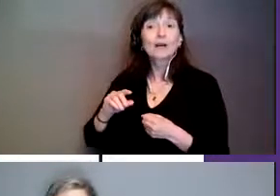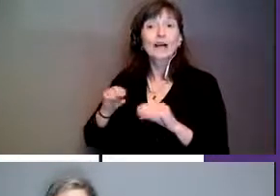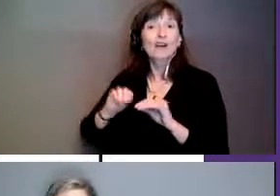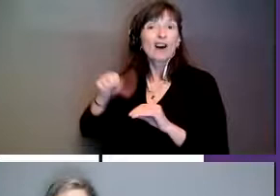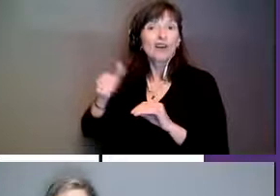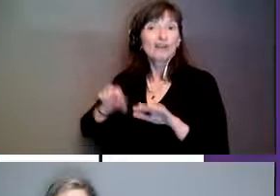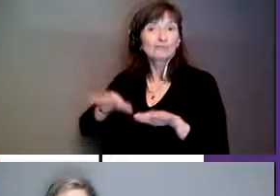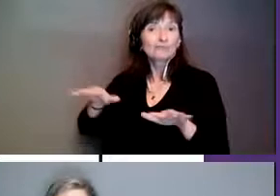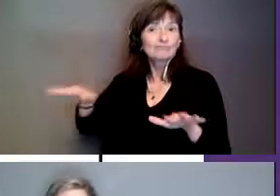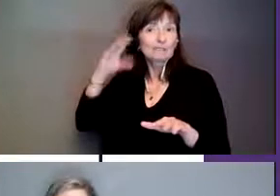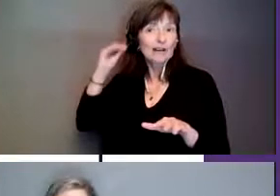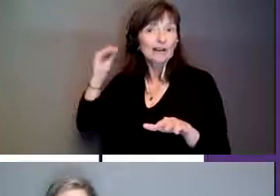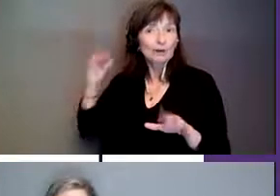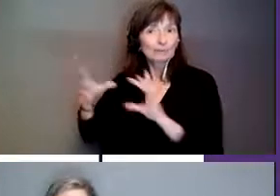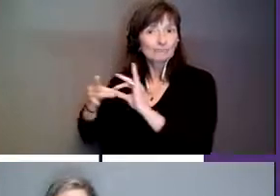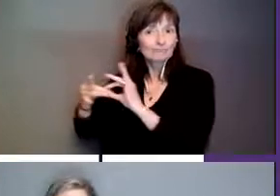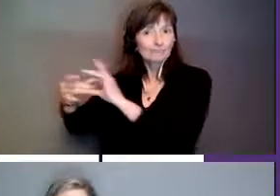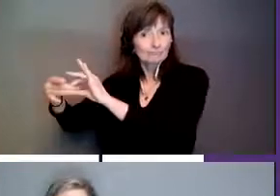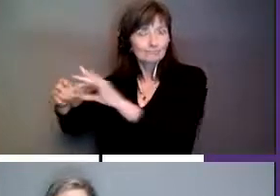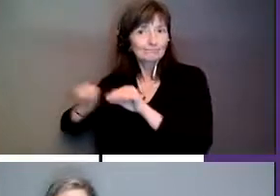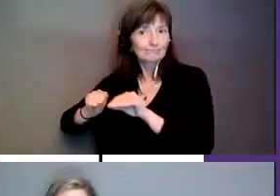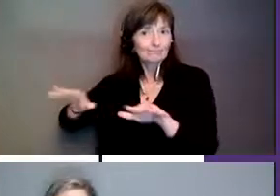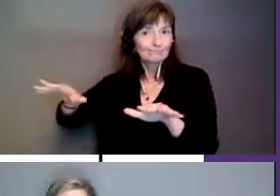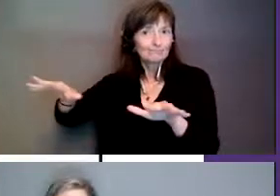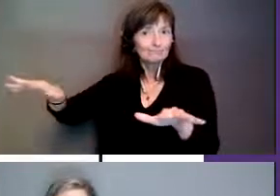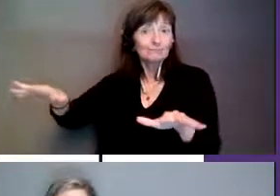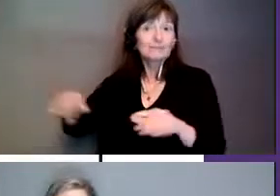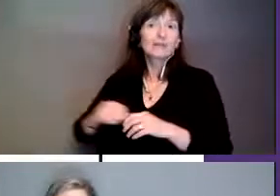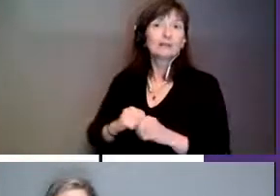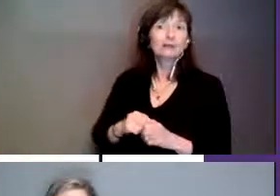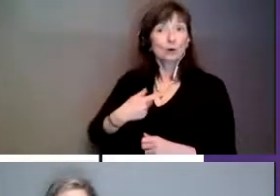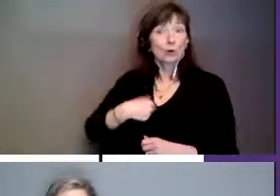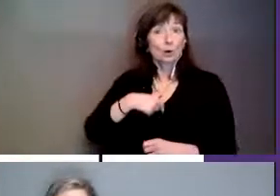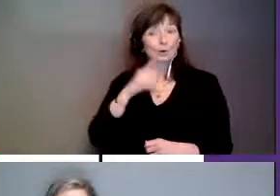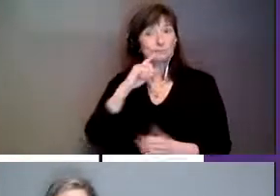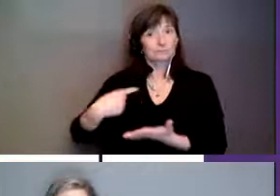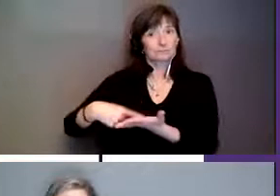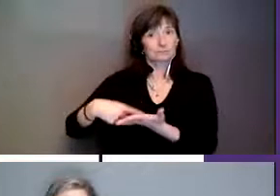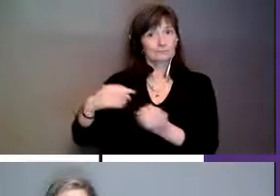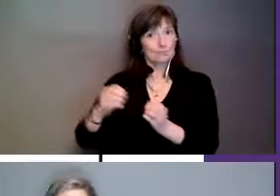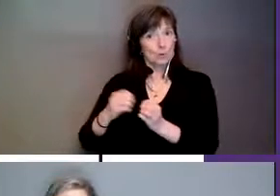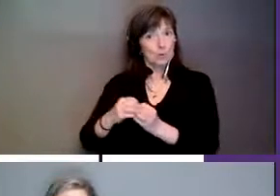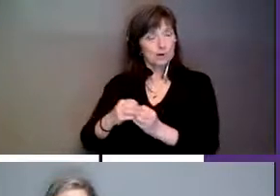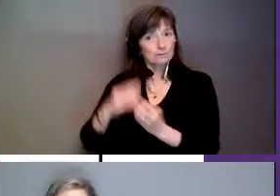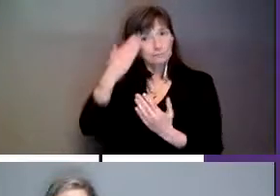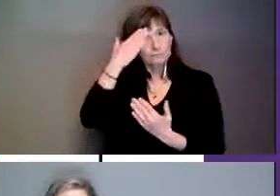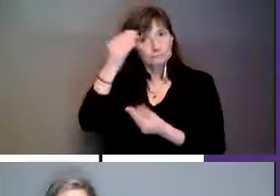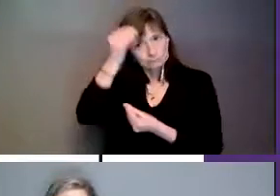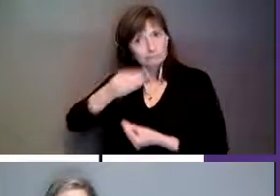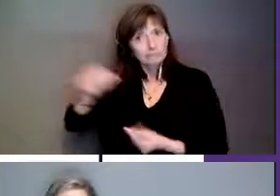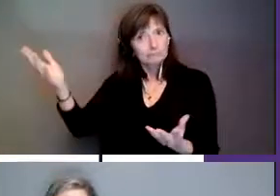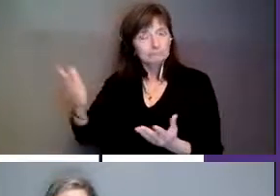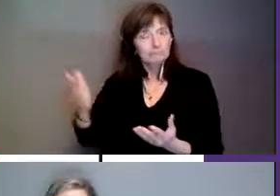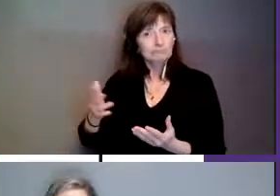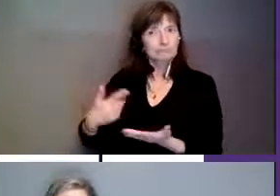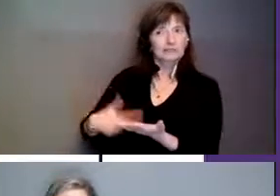with. It's another way of getting the word out about the issue of elder abuse. It's an issue that people